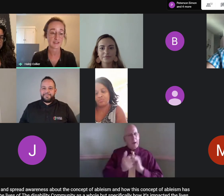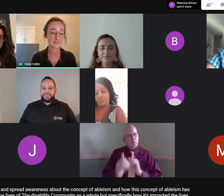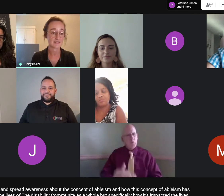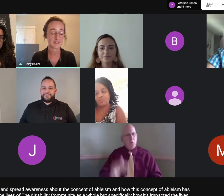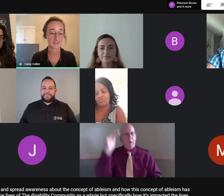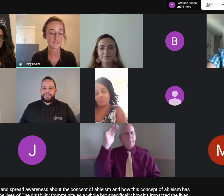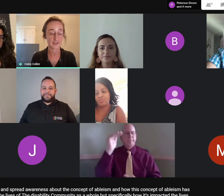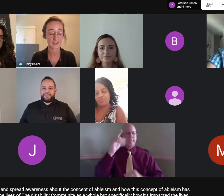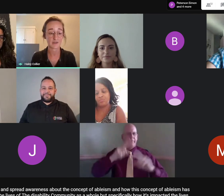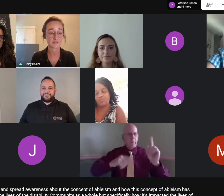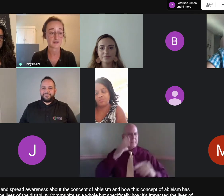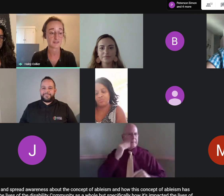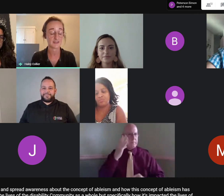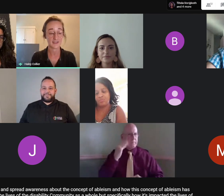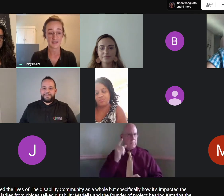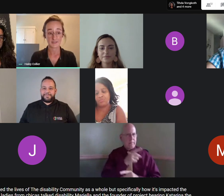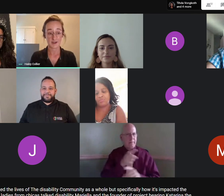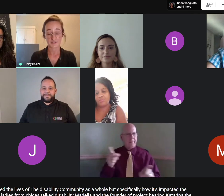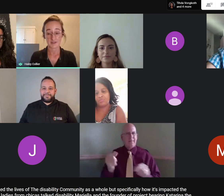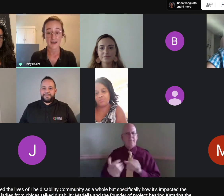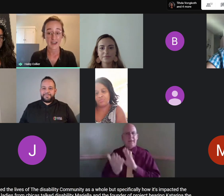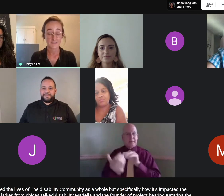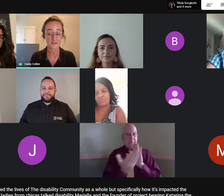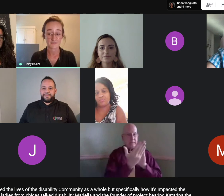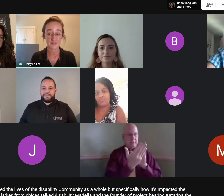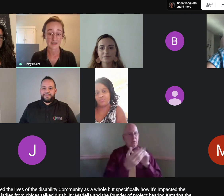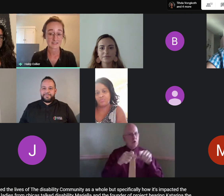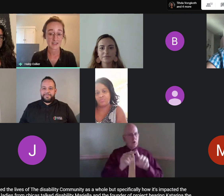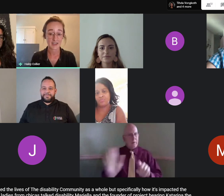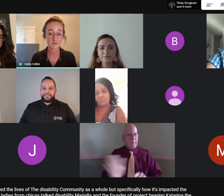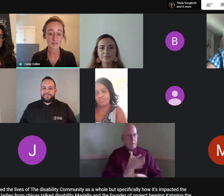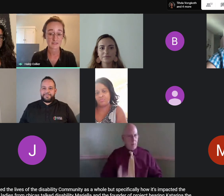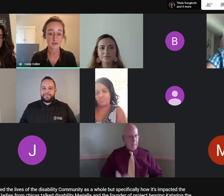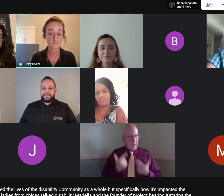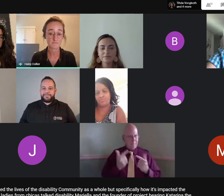different experiences that they've encountered throughout their life